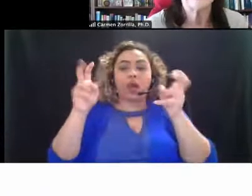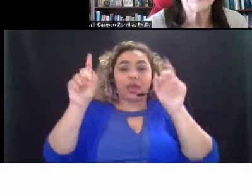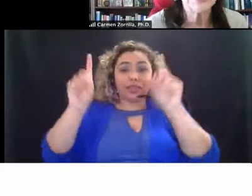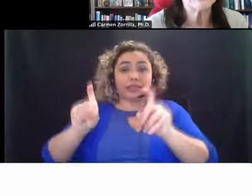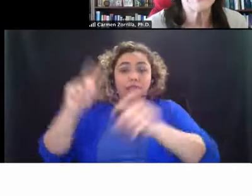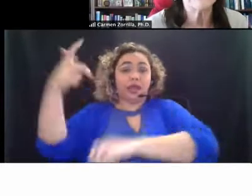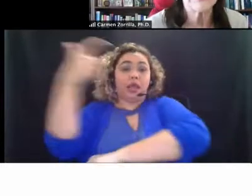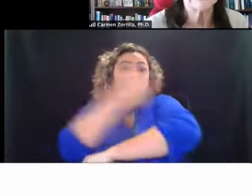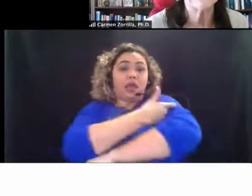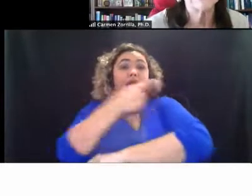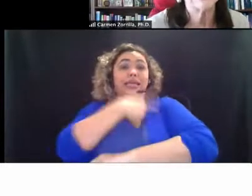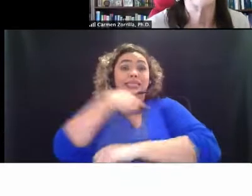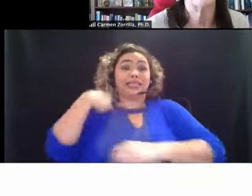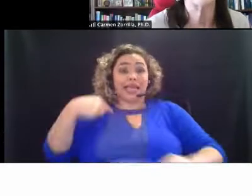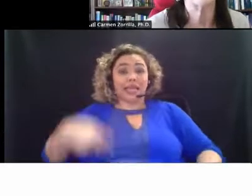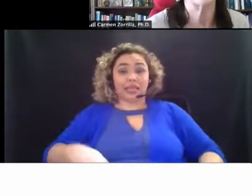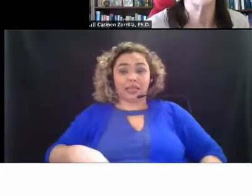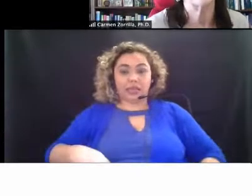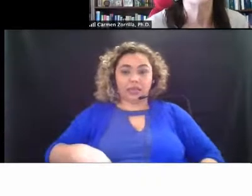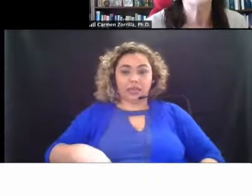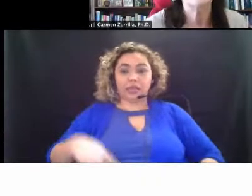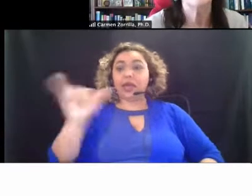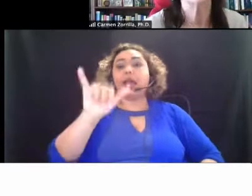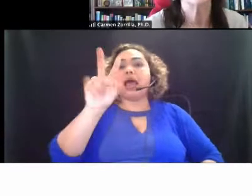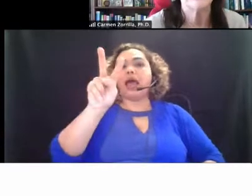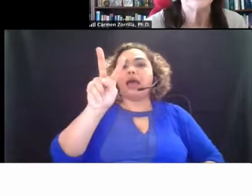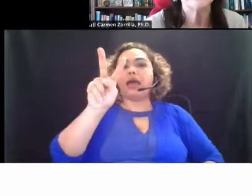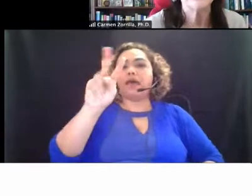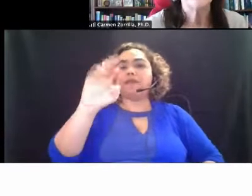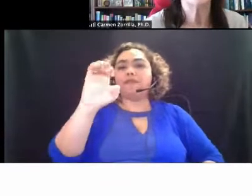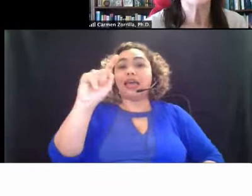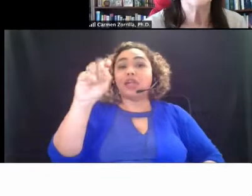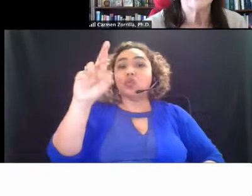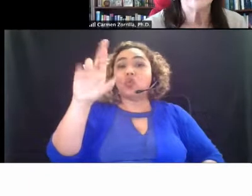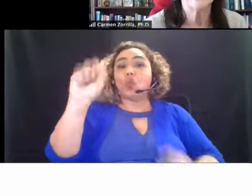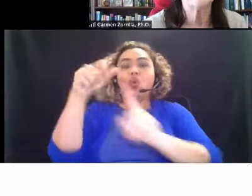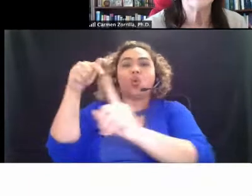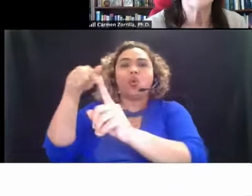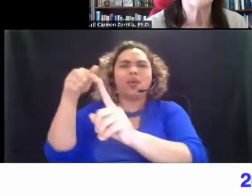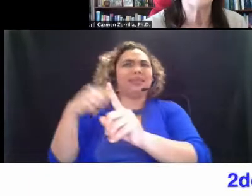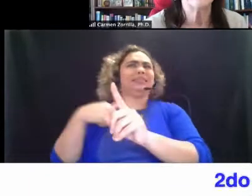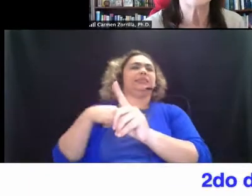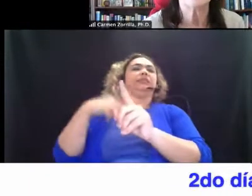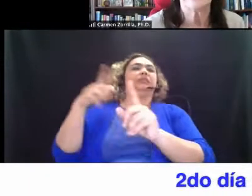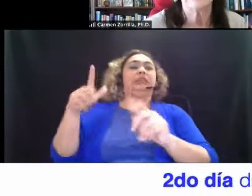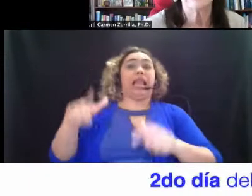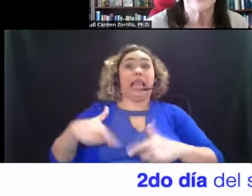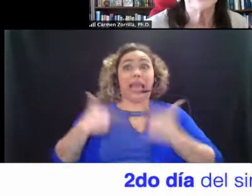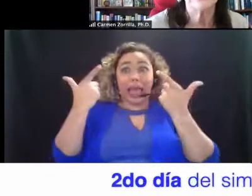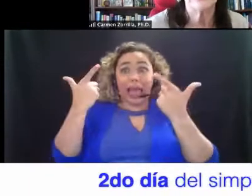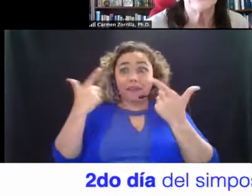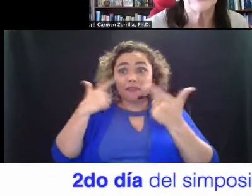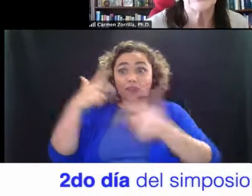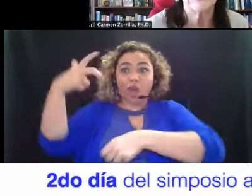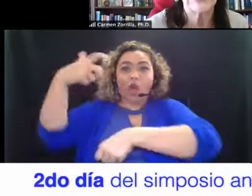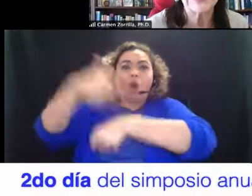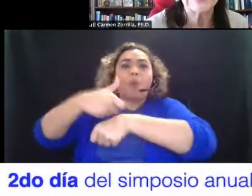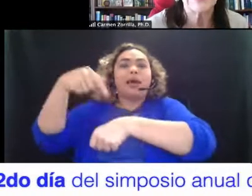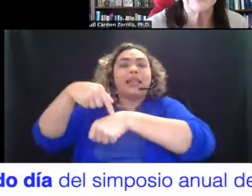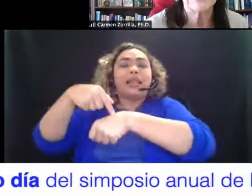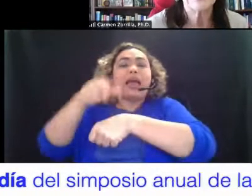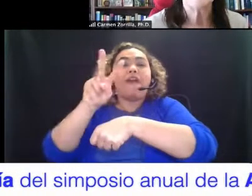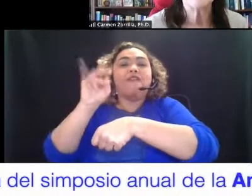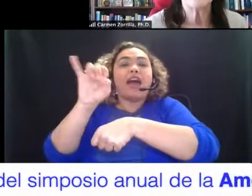The Chinese vaccines are live vectors. So I would be concerned if we have a live vector or attenuated vector